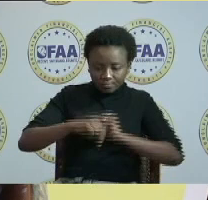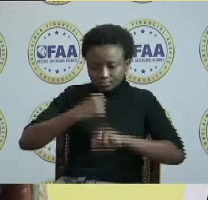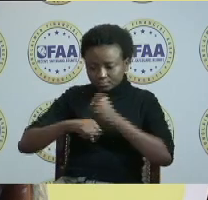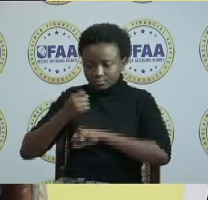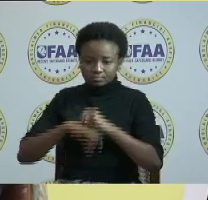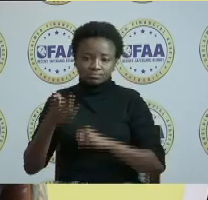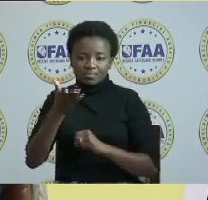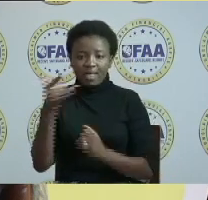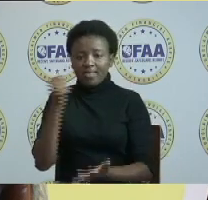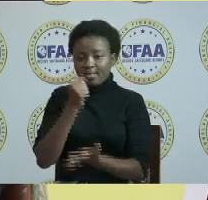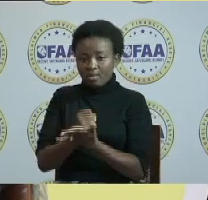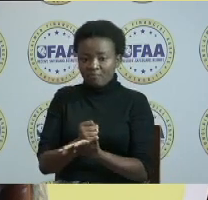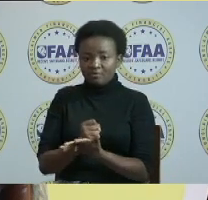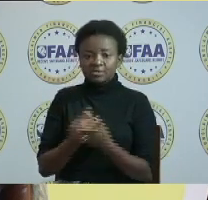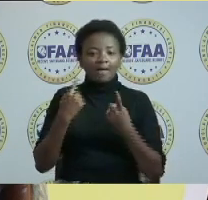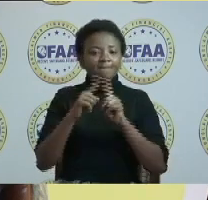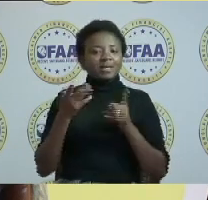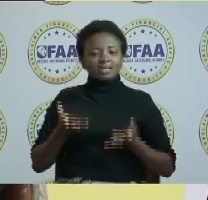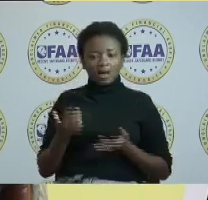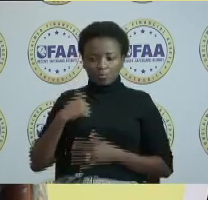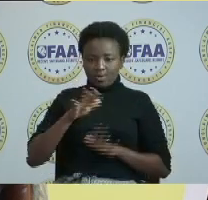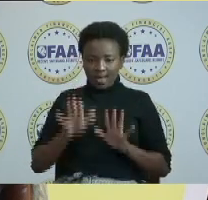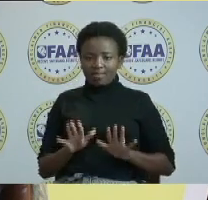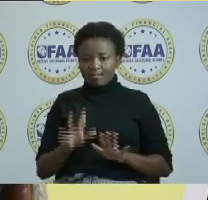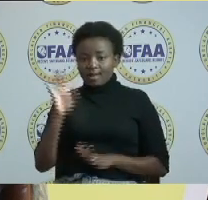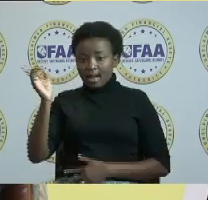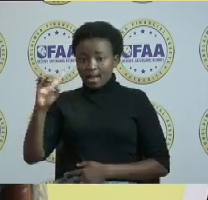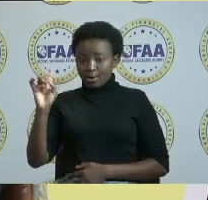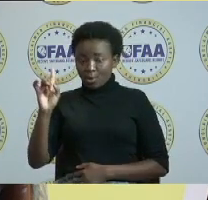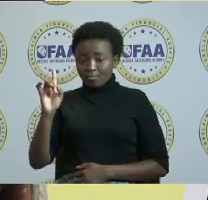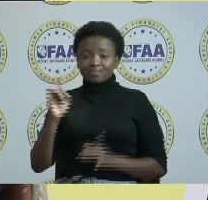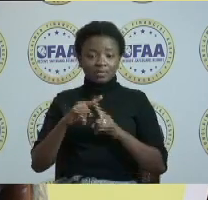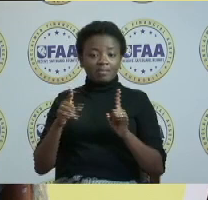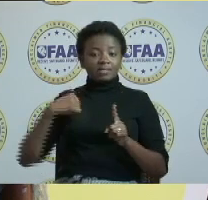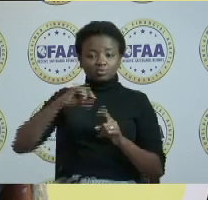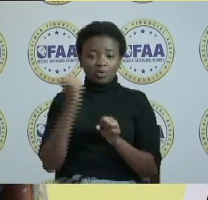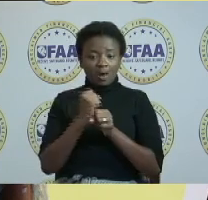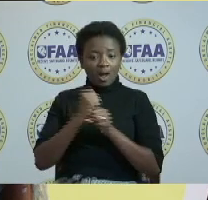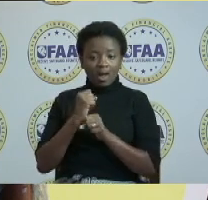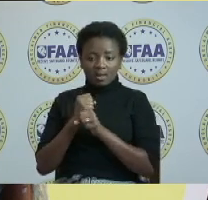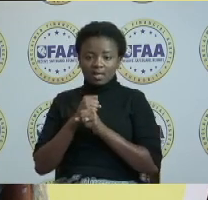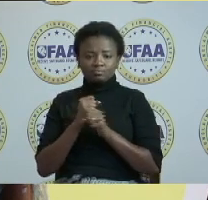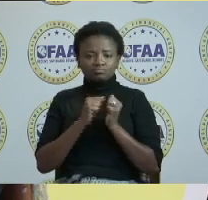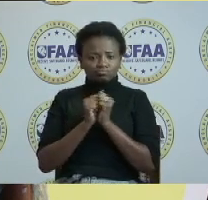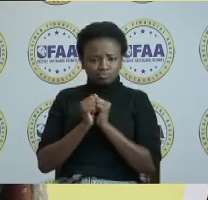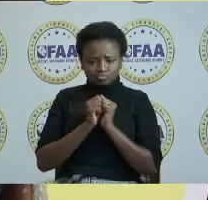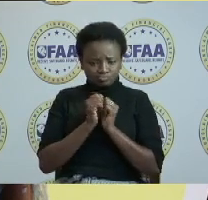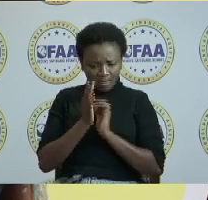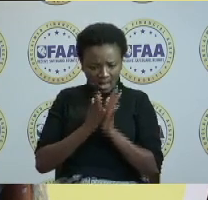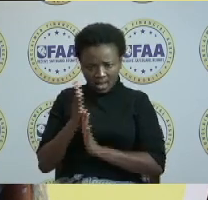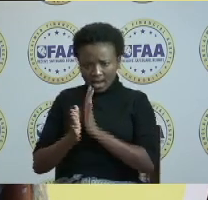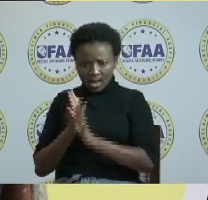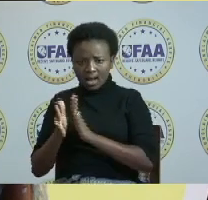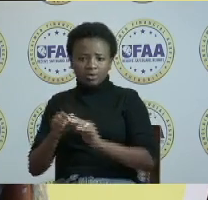authority. We are currently just domiciled in Nairobi, but we are working in modalities of devolving our